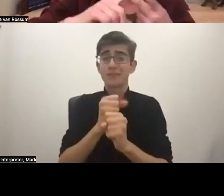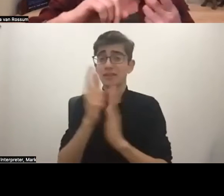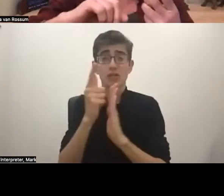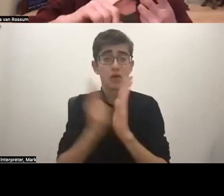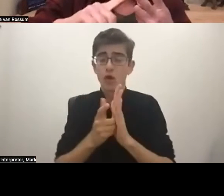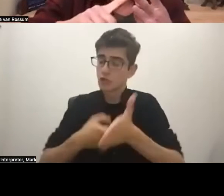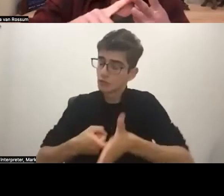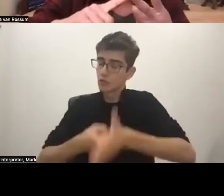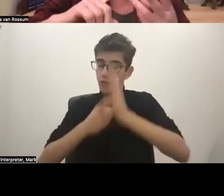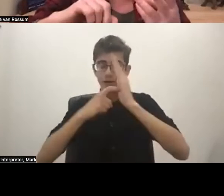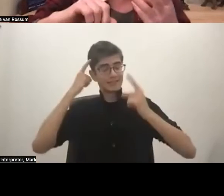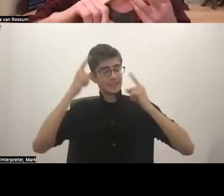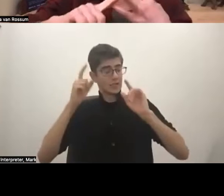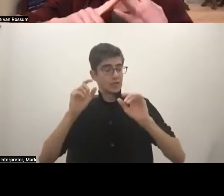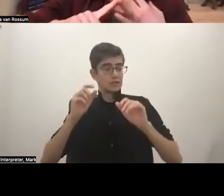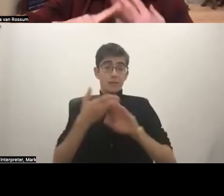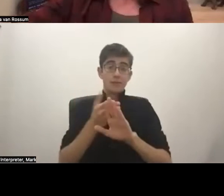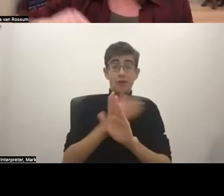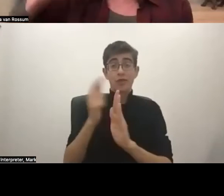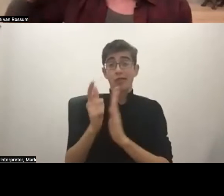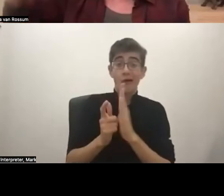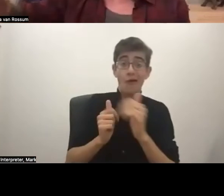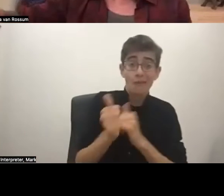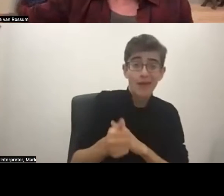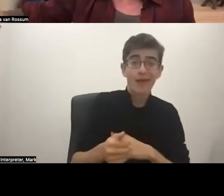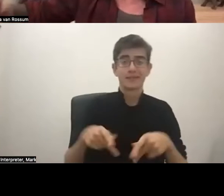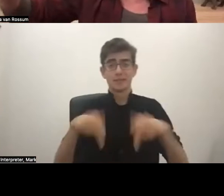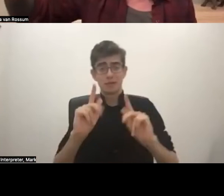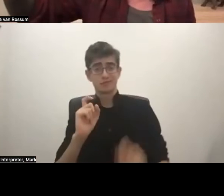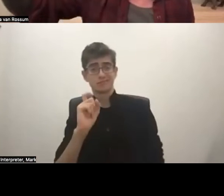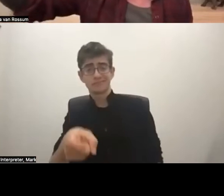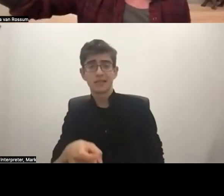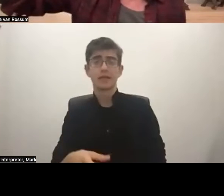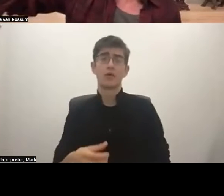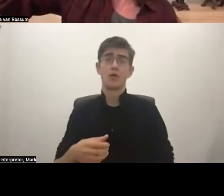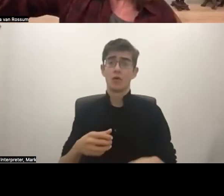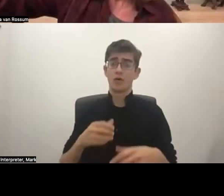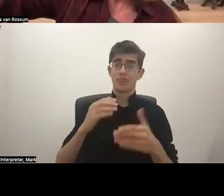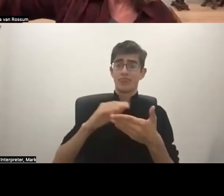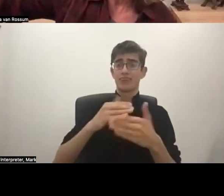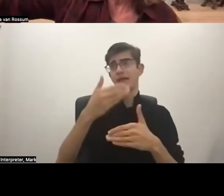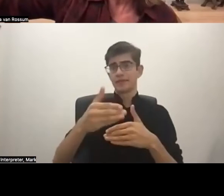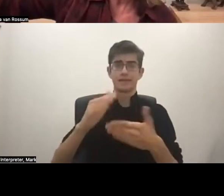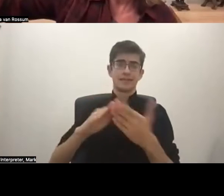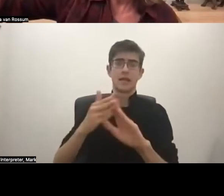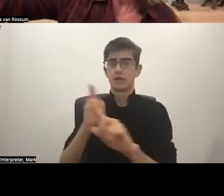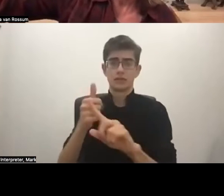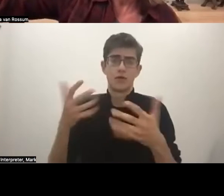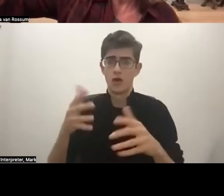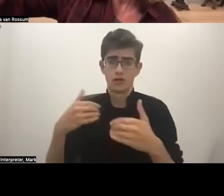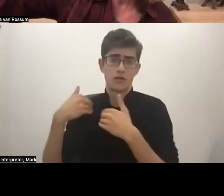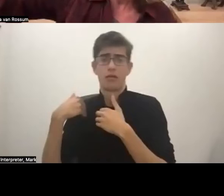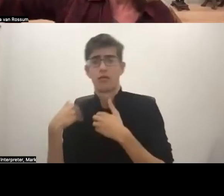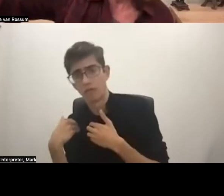they pass the law, issue the permit, inflict the devastating consequences on the already overburdened